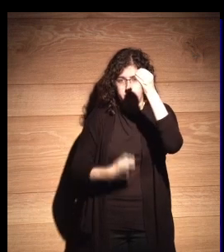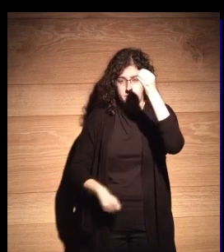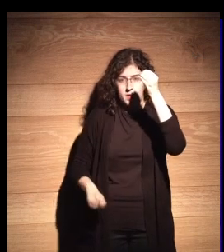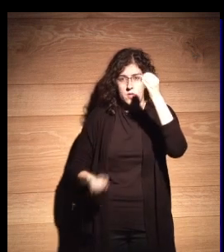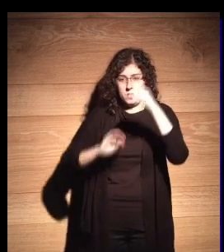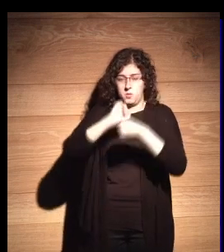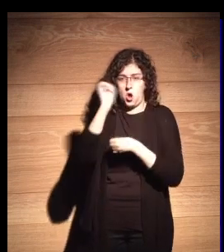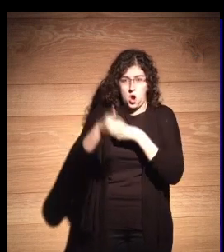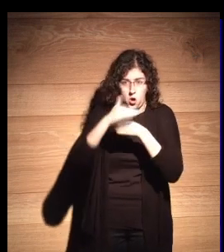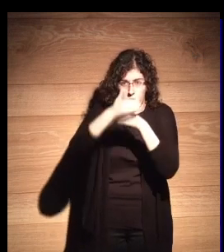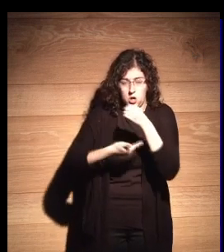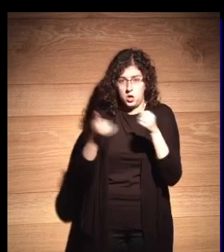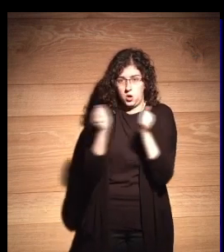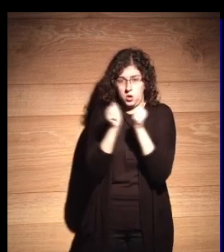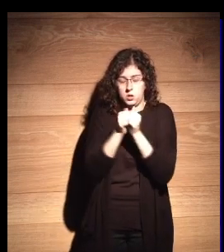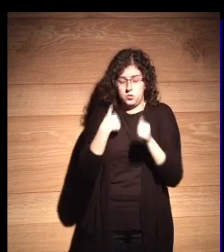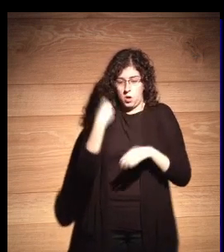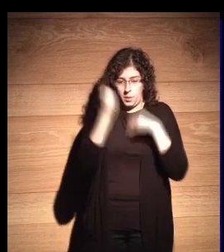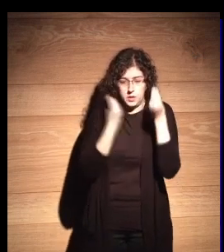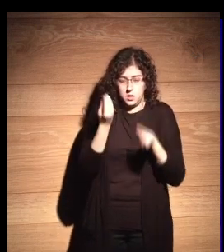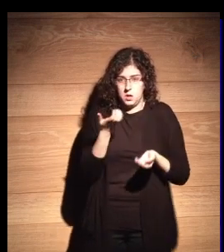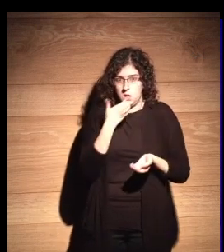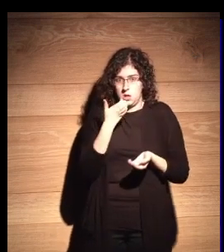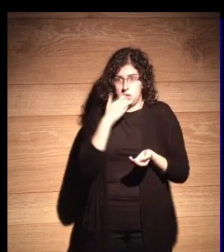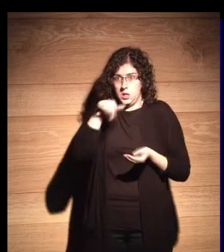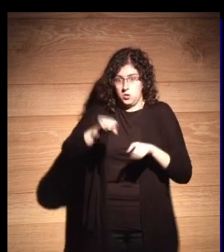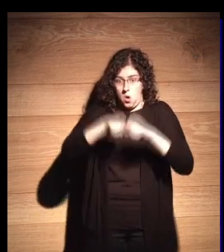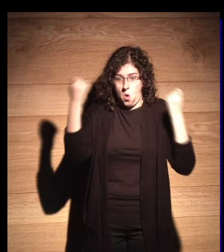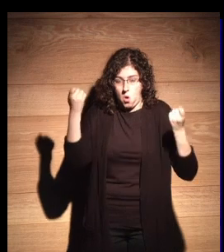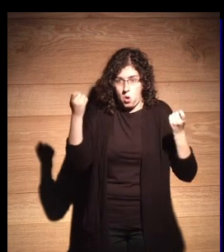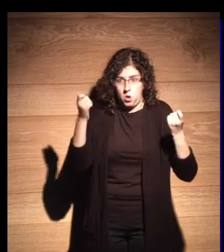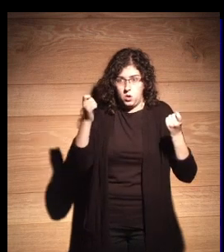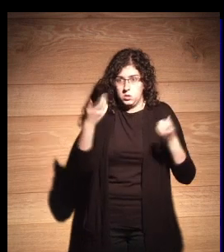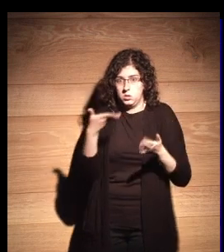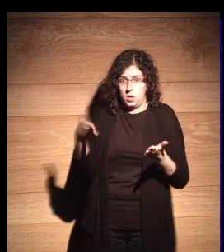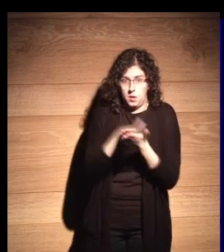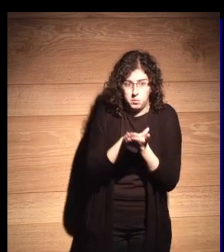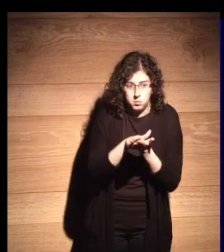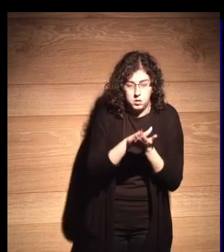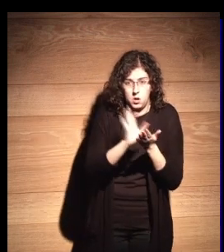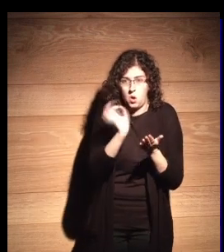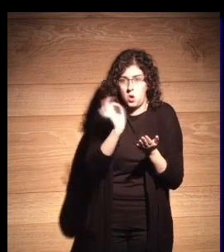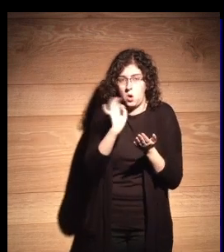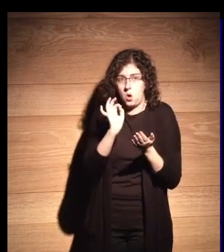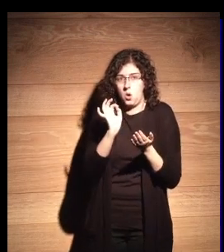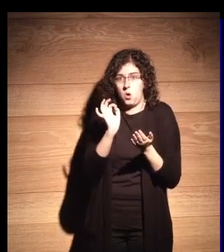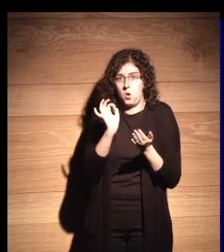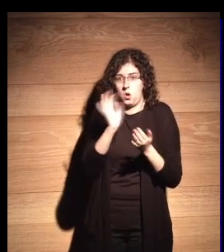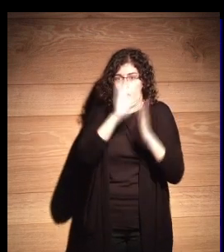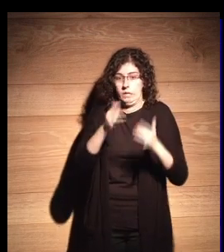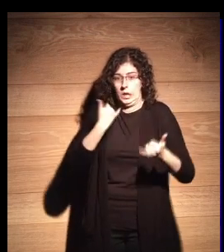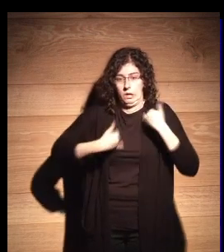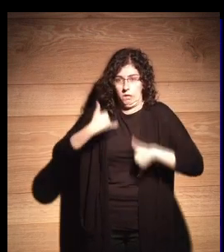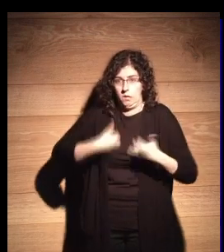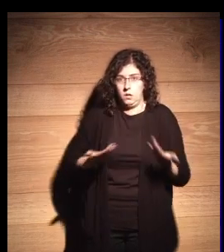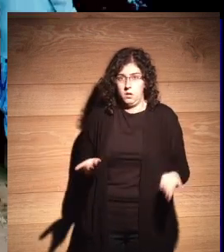you could either be seriously injured or killed or whatever. But Afghans they were not thinking about. They just